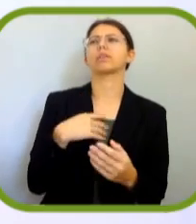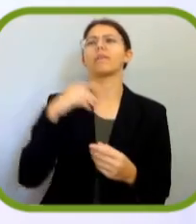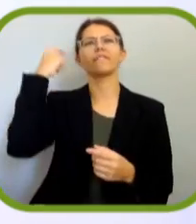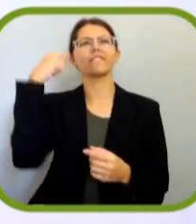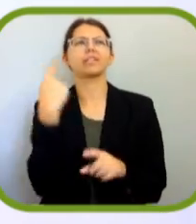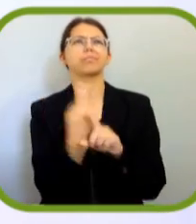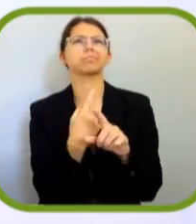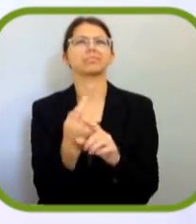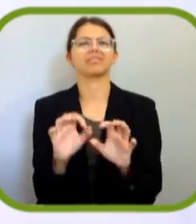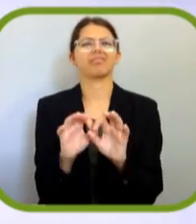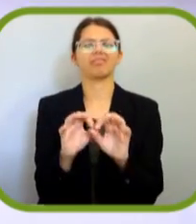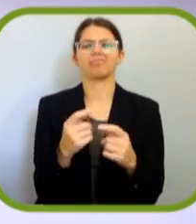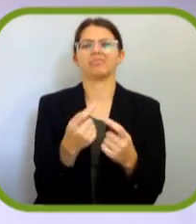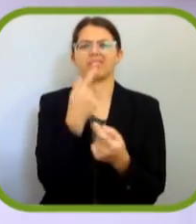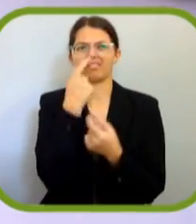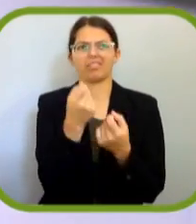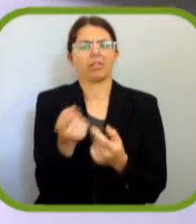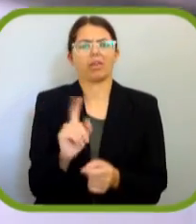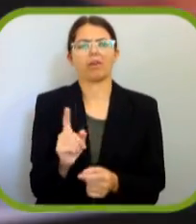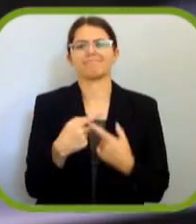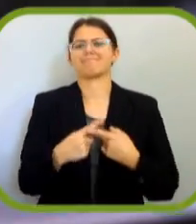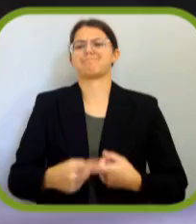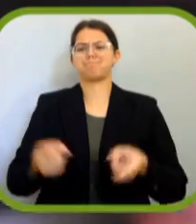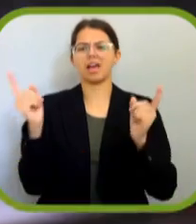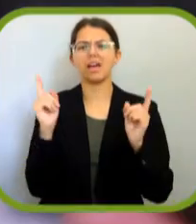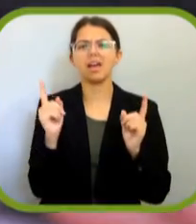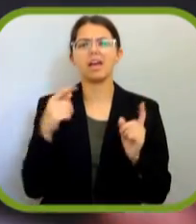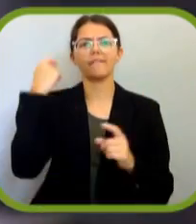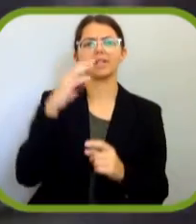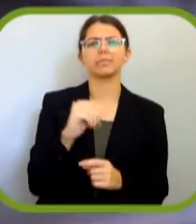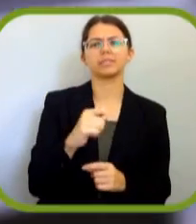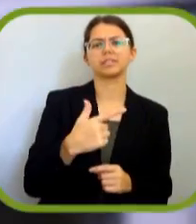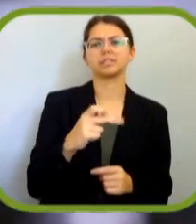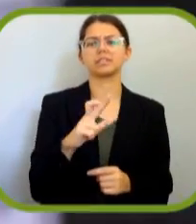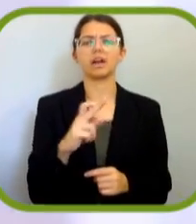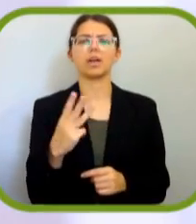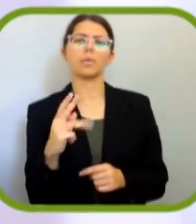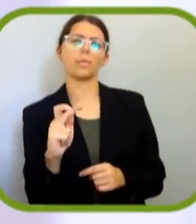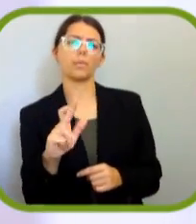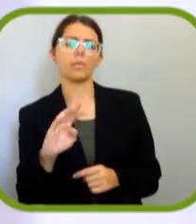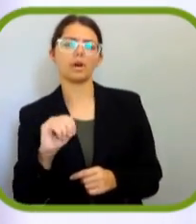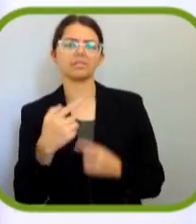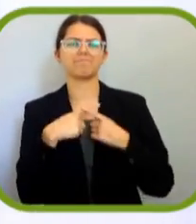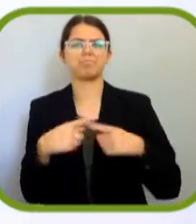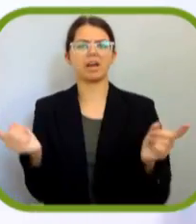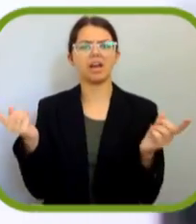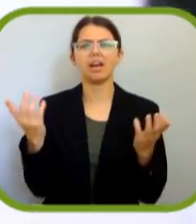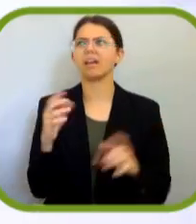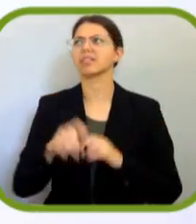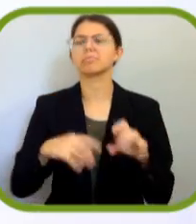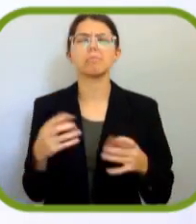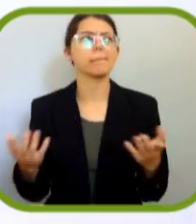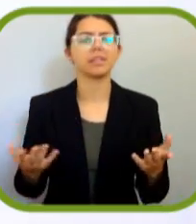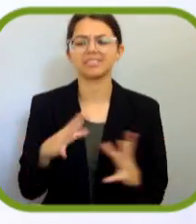like Avatar 3D movie. This doesn't look like Star Wars, that I'm immersed in a Star Wars movie. What's going on,